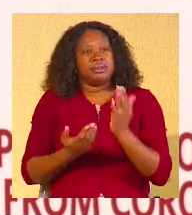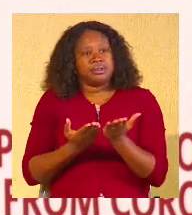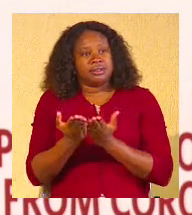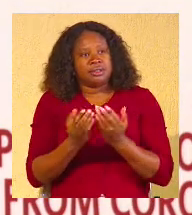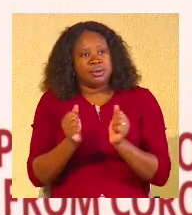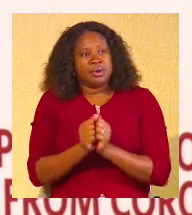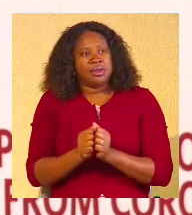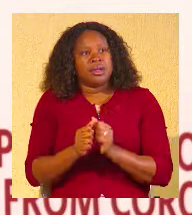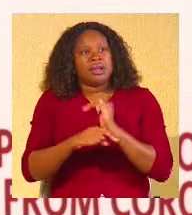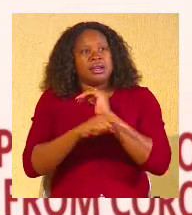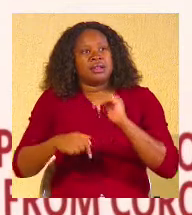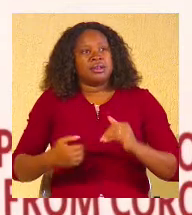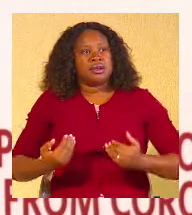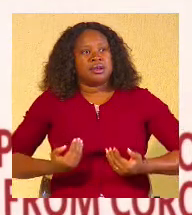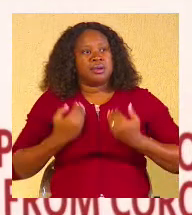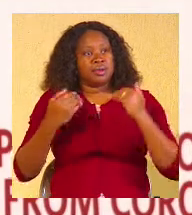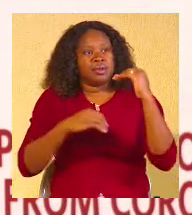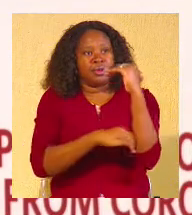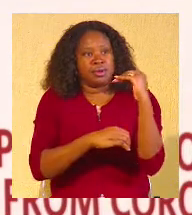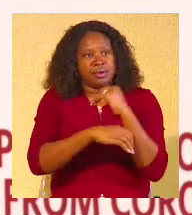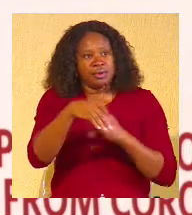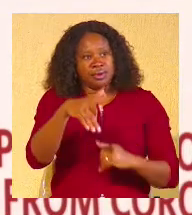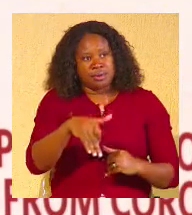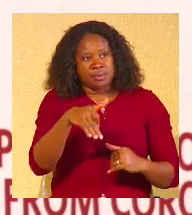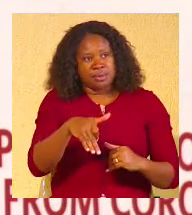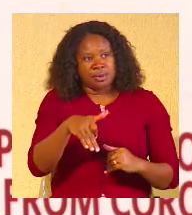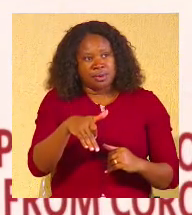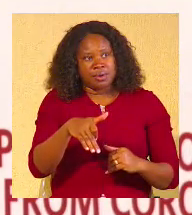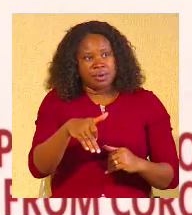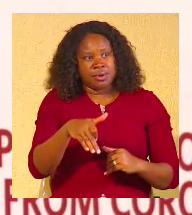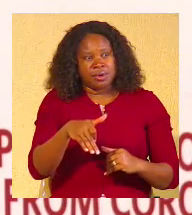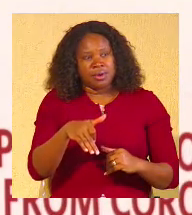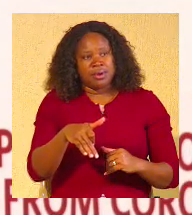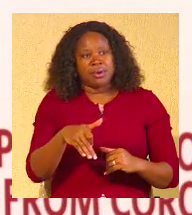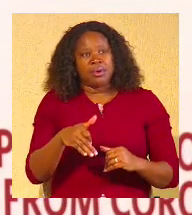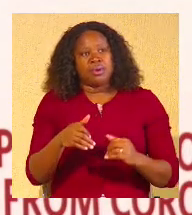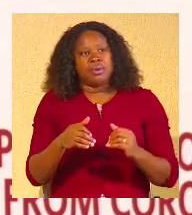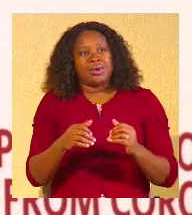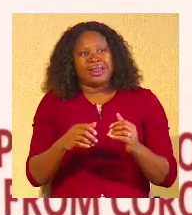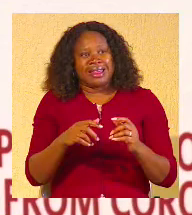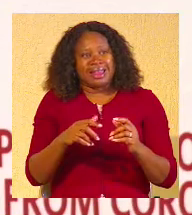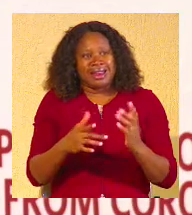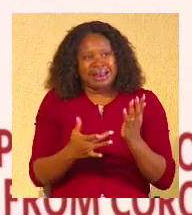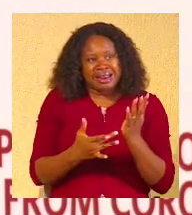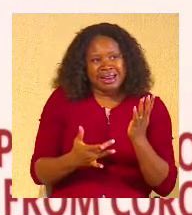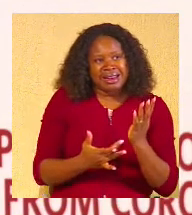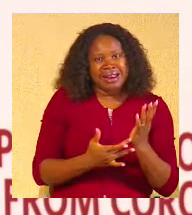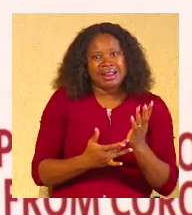Youth Council of Namibia, with technical and financial support from